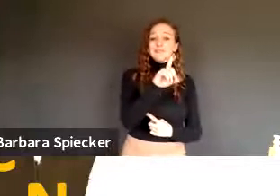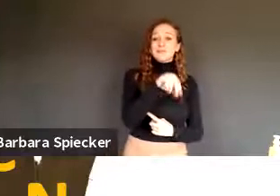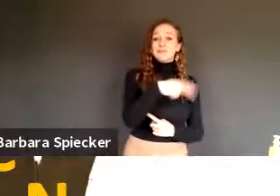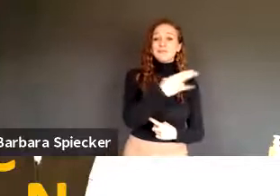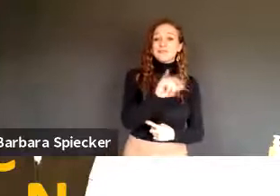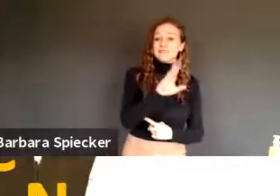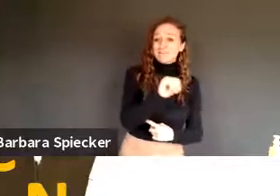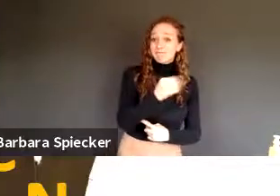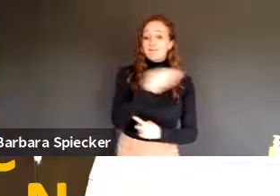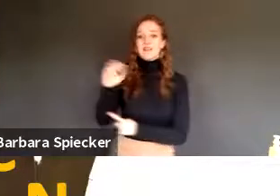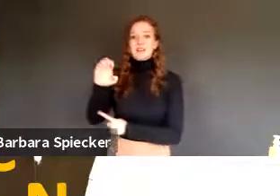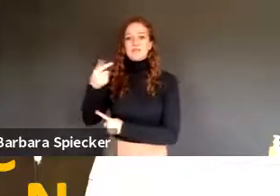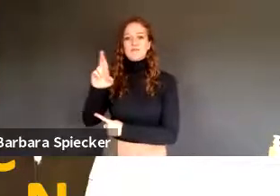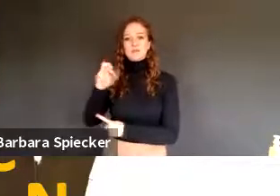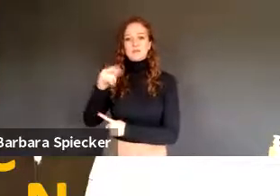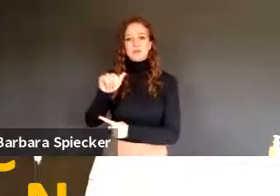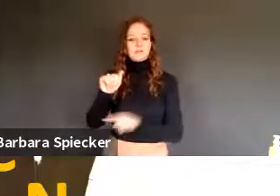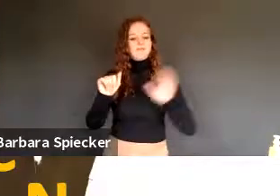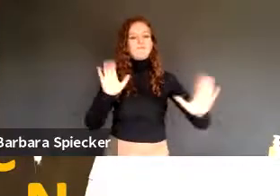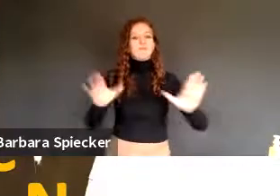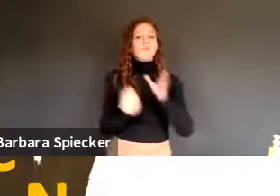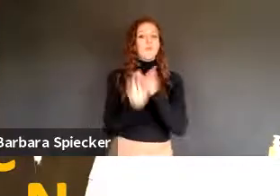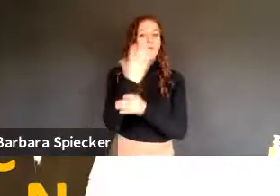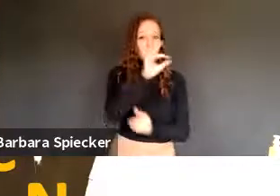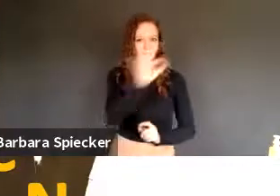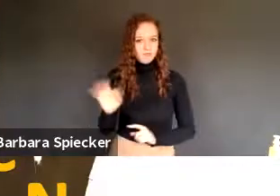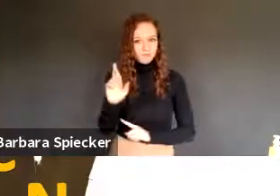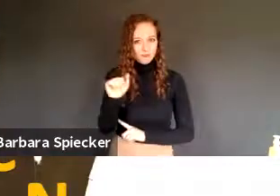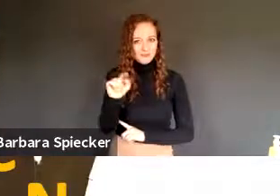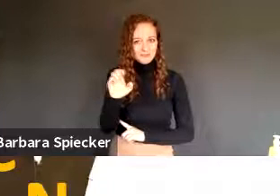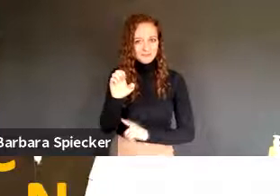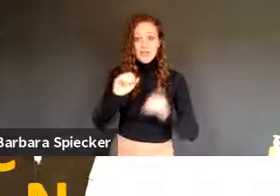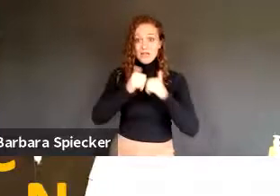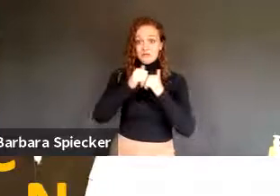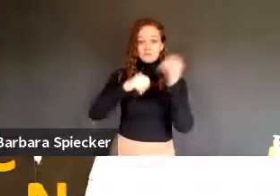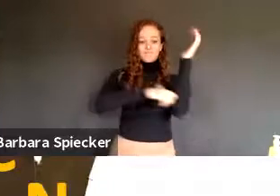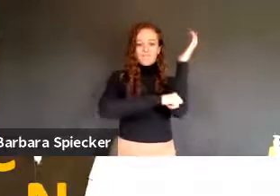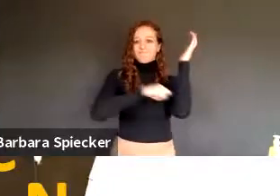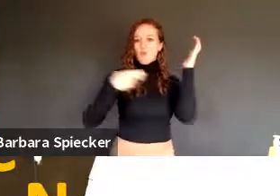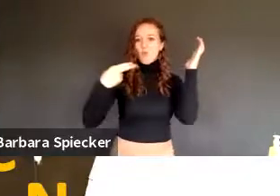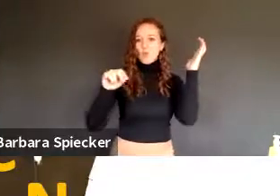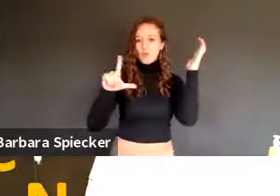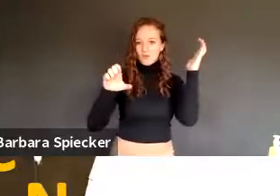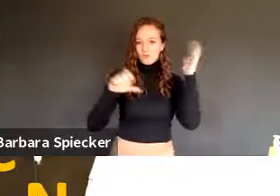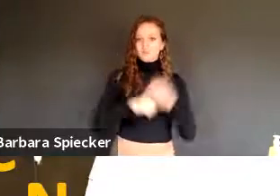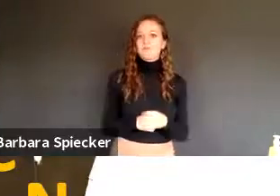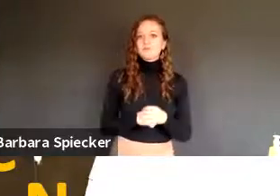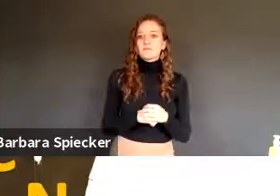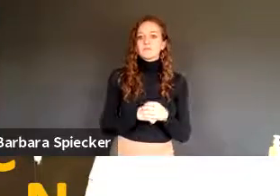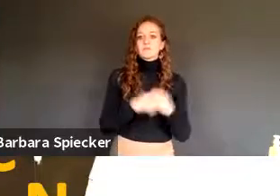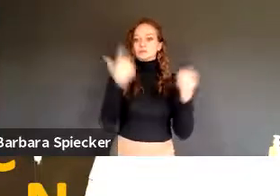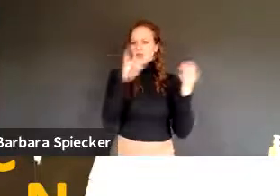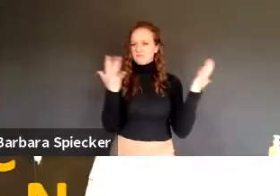At each site, I also documented the growth rate for Hedophyllum and egregia, measuring that using the hole punching